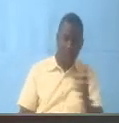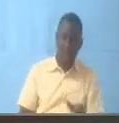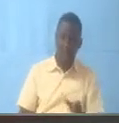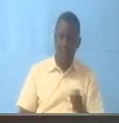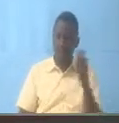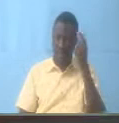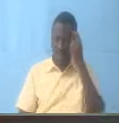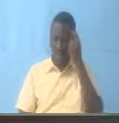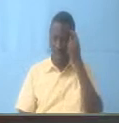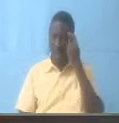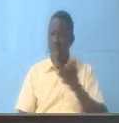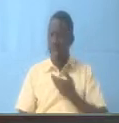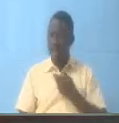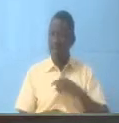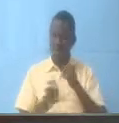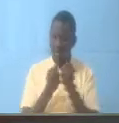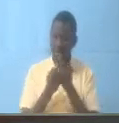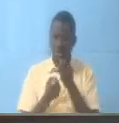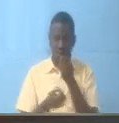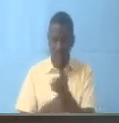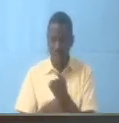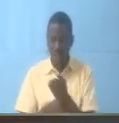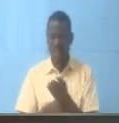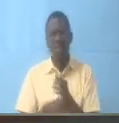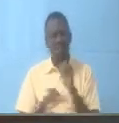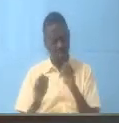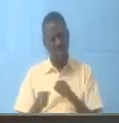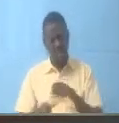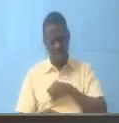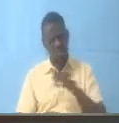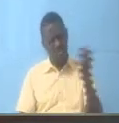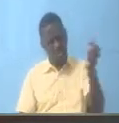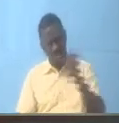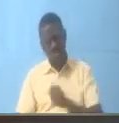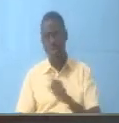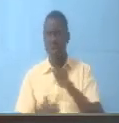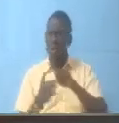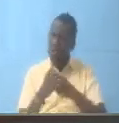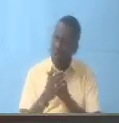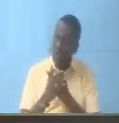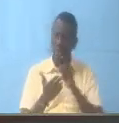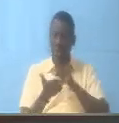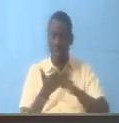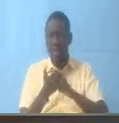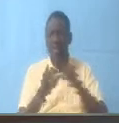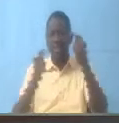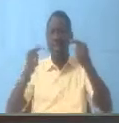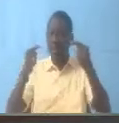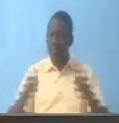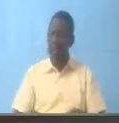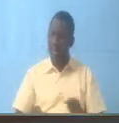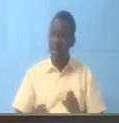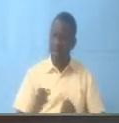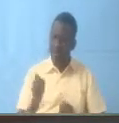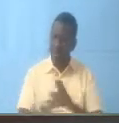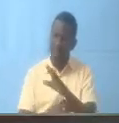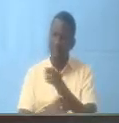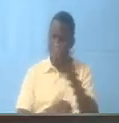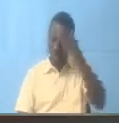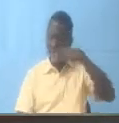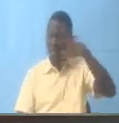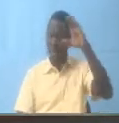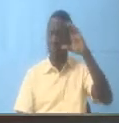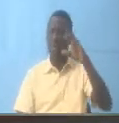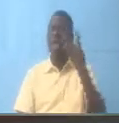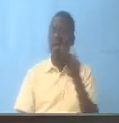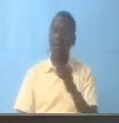was not subpoenaed, he could have come forward or at least offered a statement in writing. For some reason, if the person did